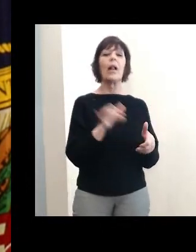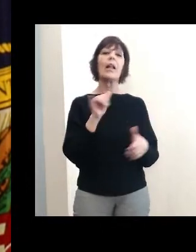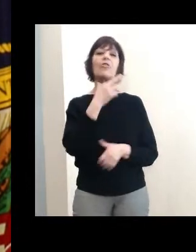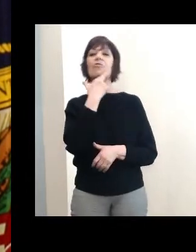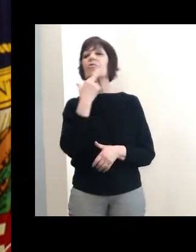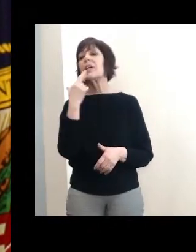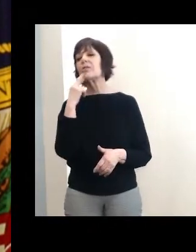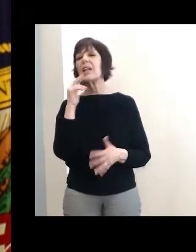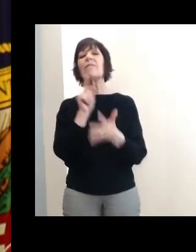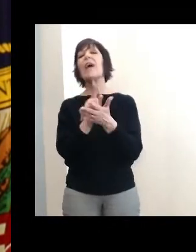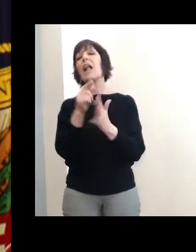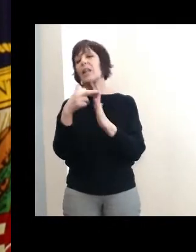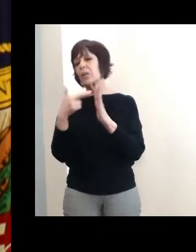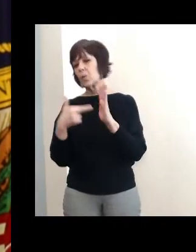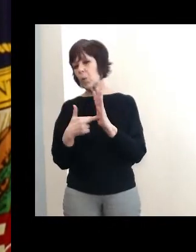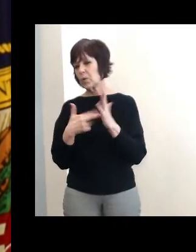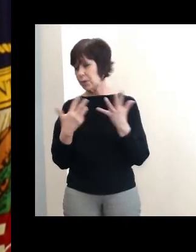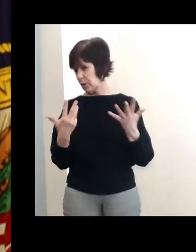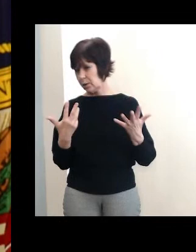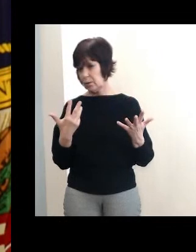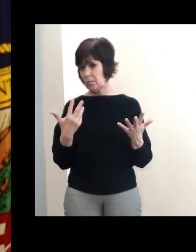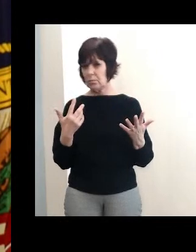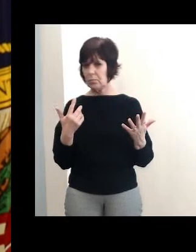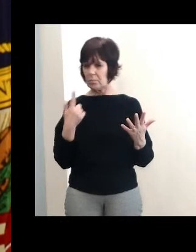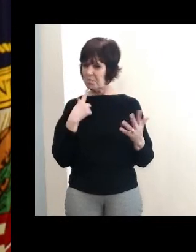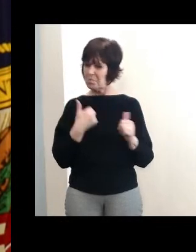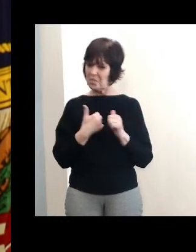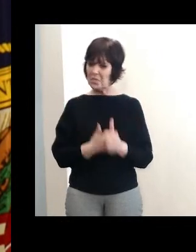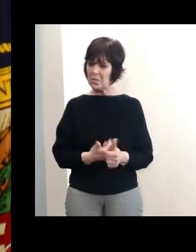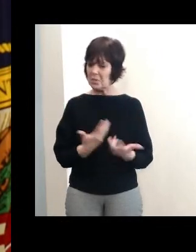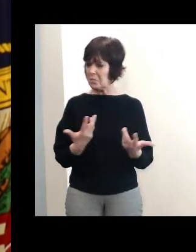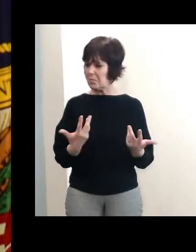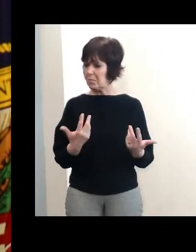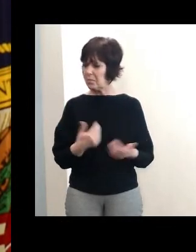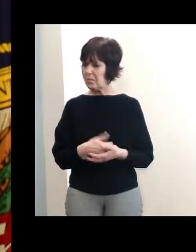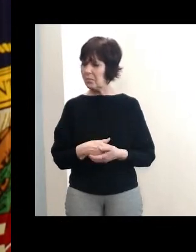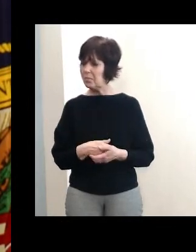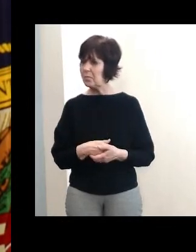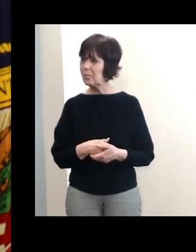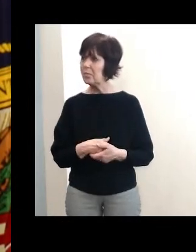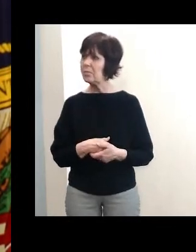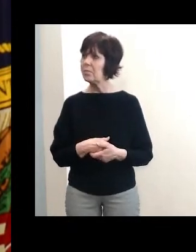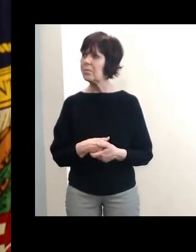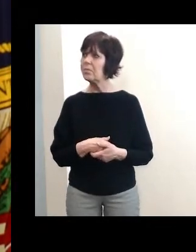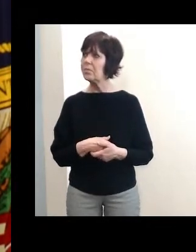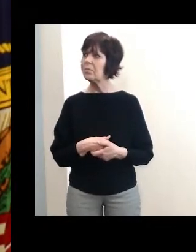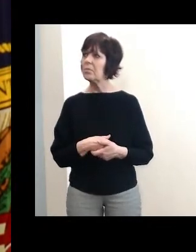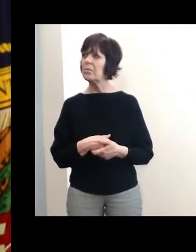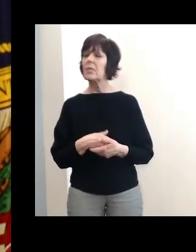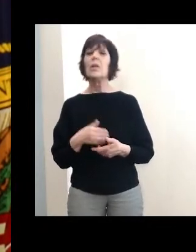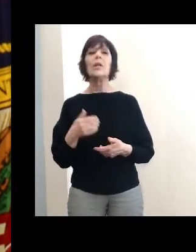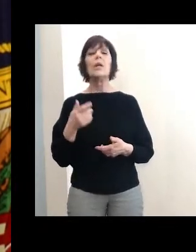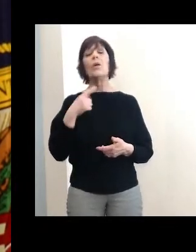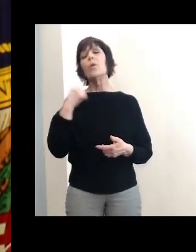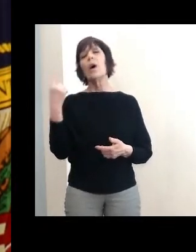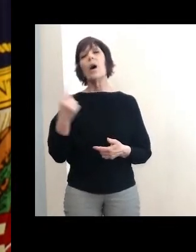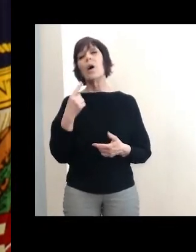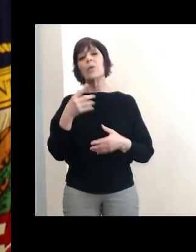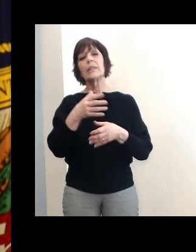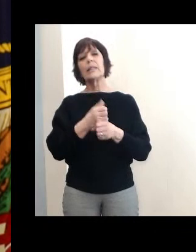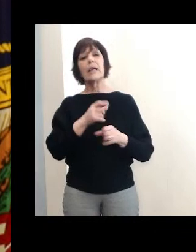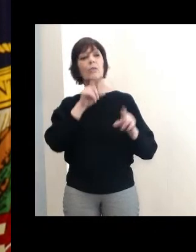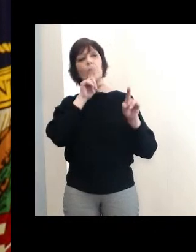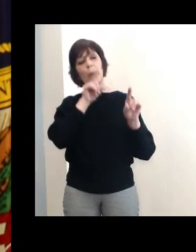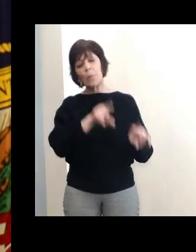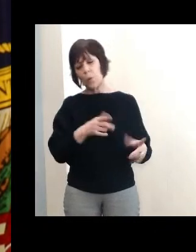or anything? Just kind of update us on that situation since the orange zone has gone away. Well, we always get